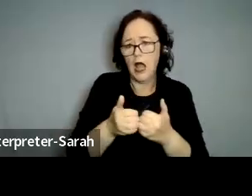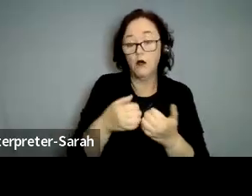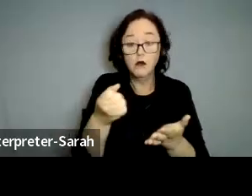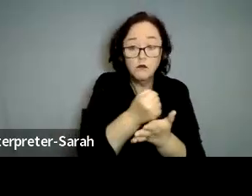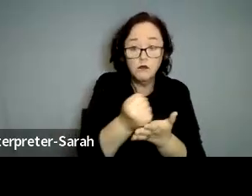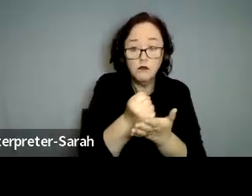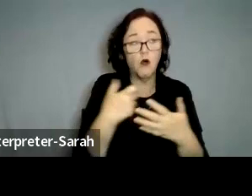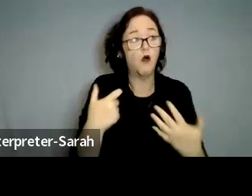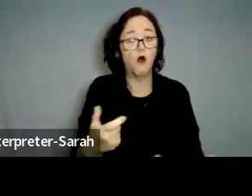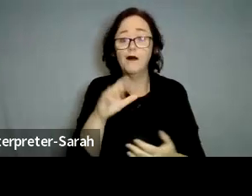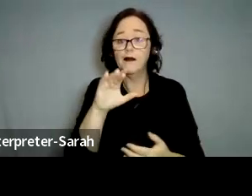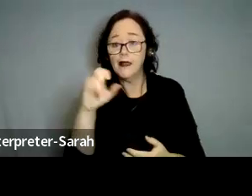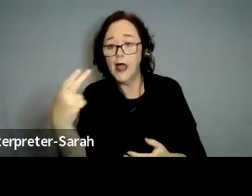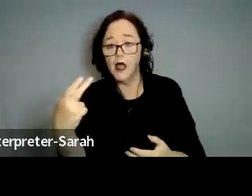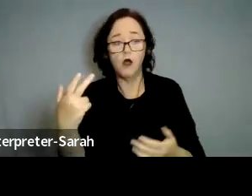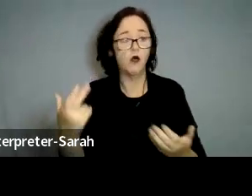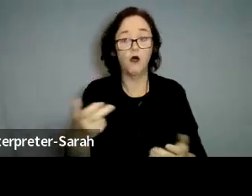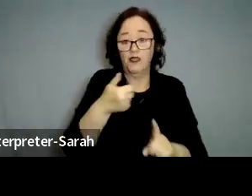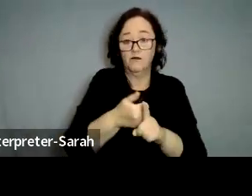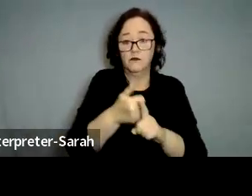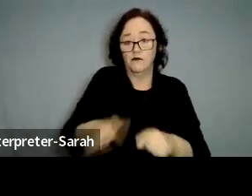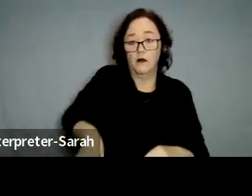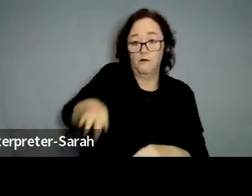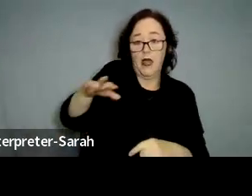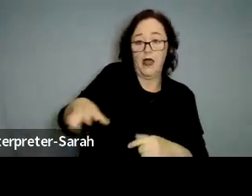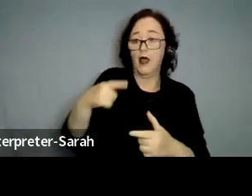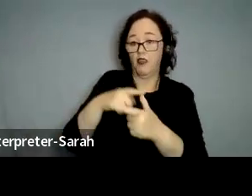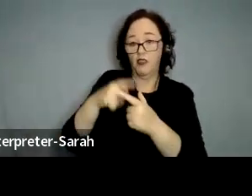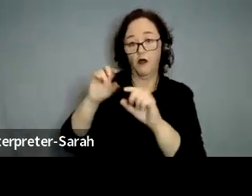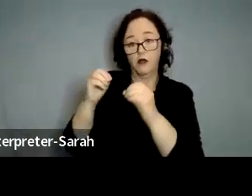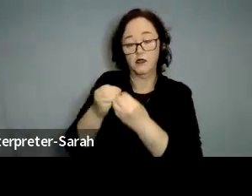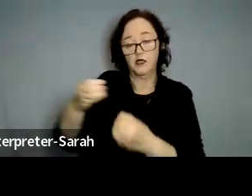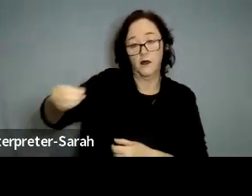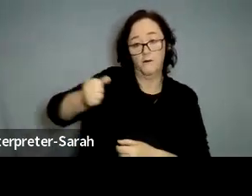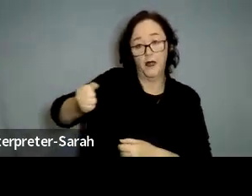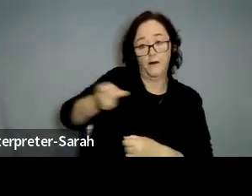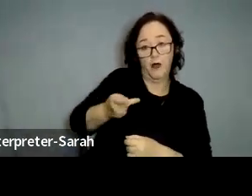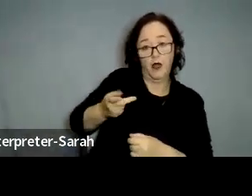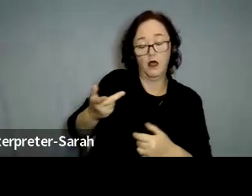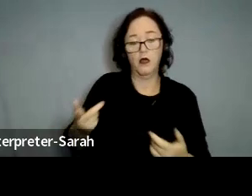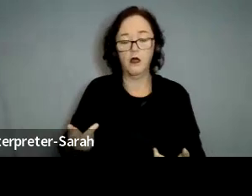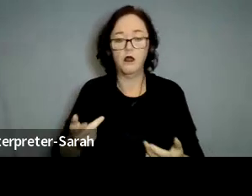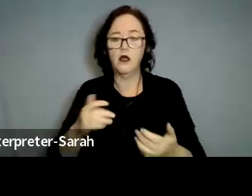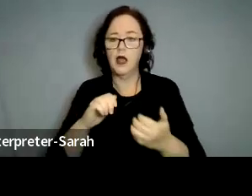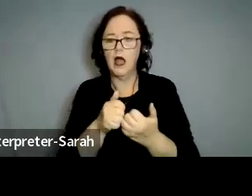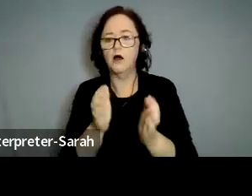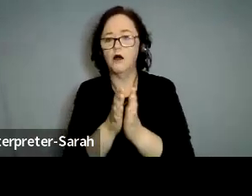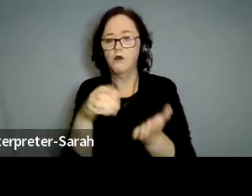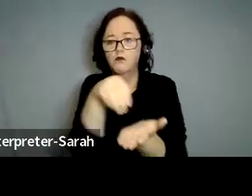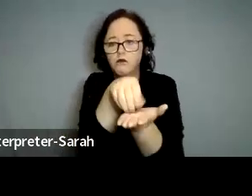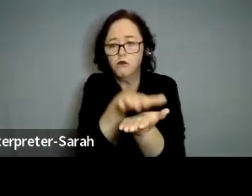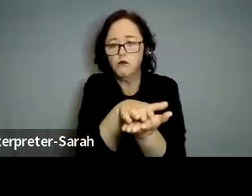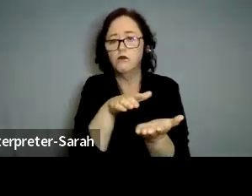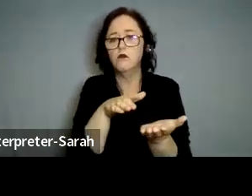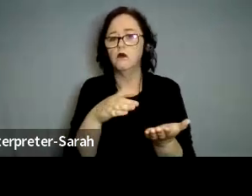get reimbursed? How does that data then get back into the organization to get in the books? Is it a receipt,